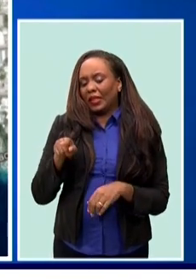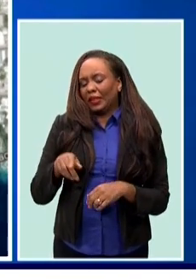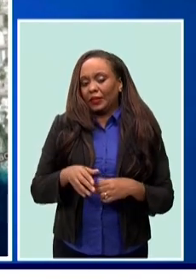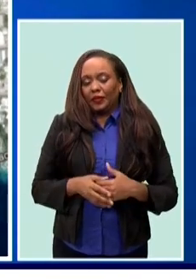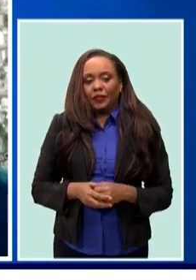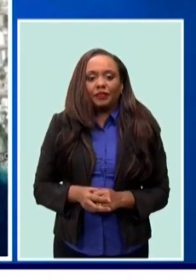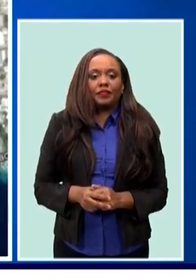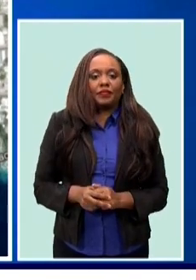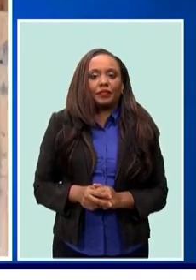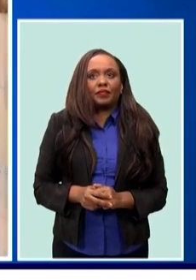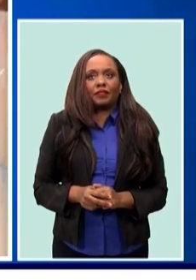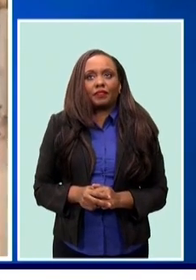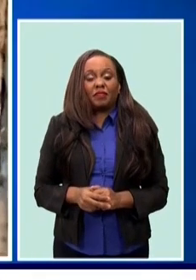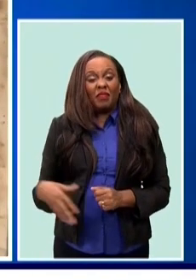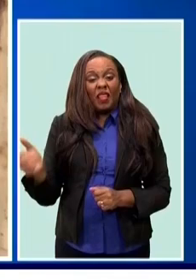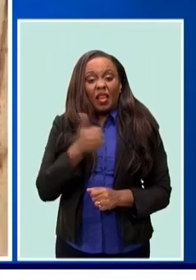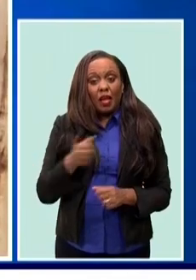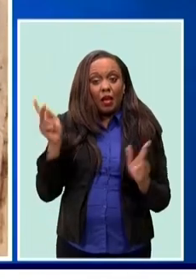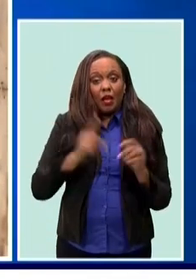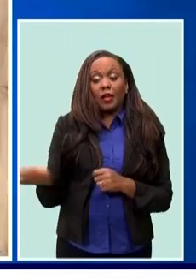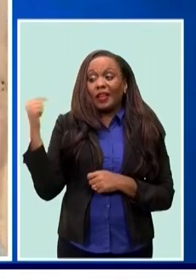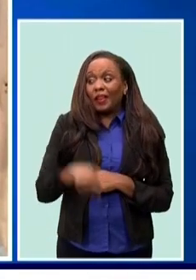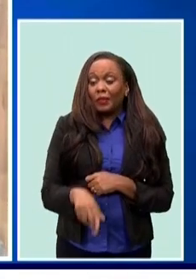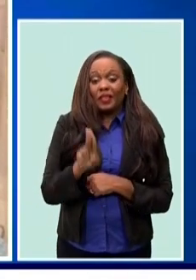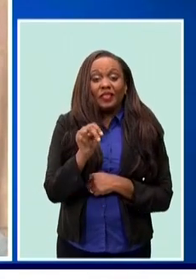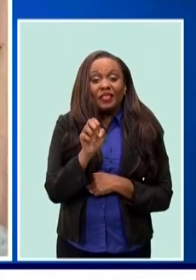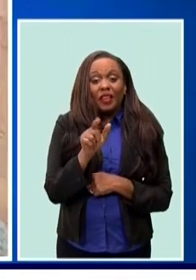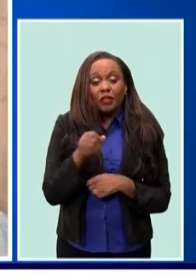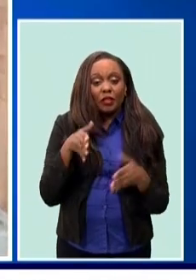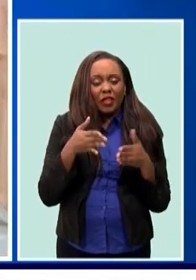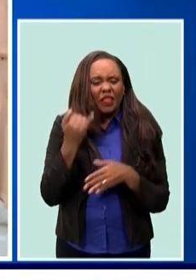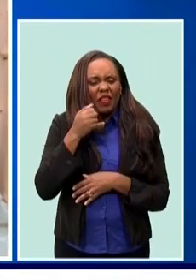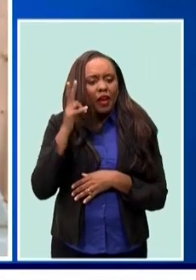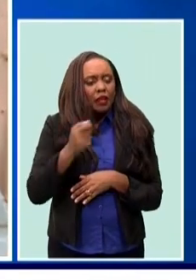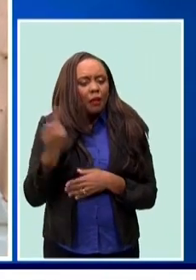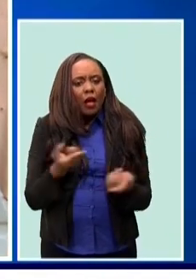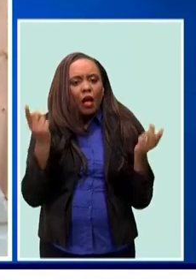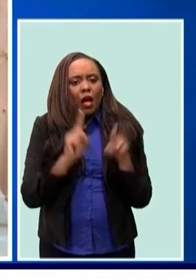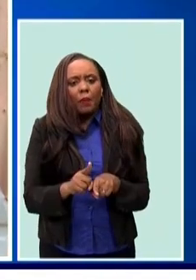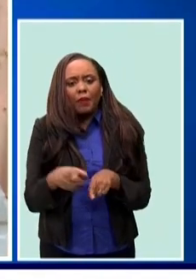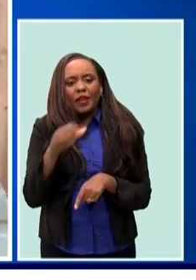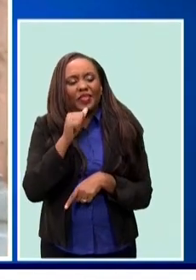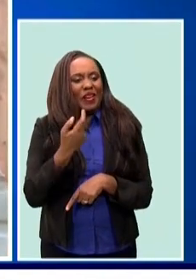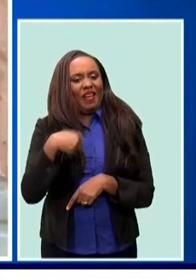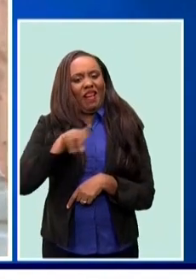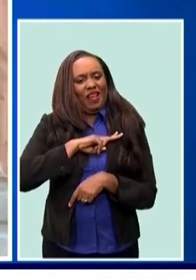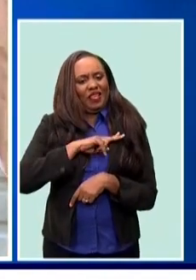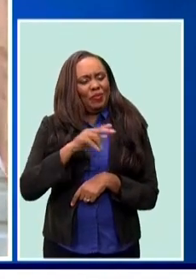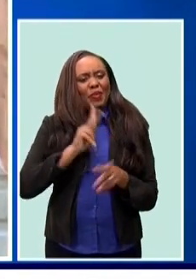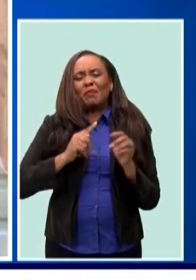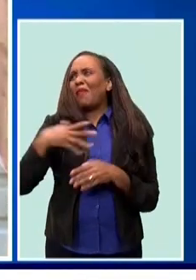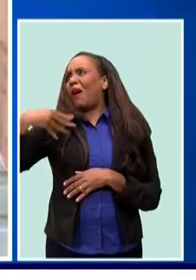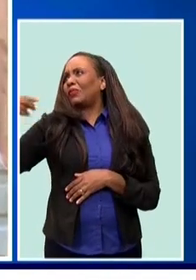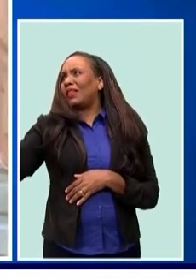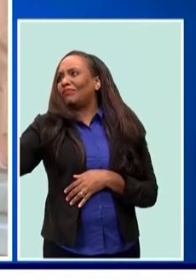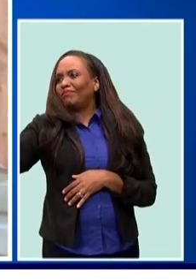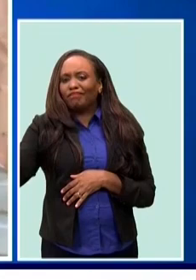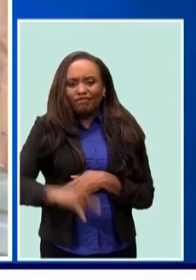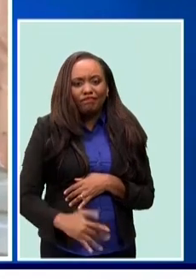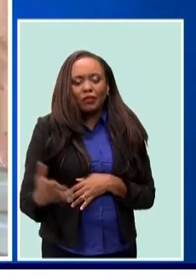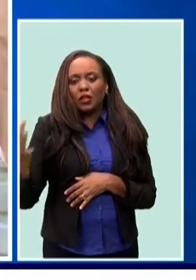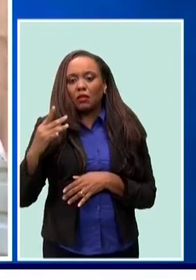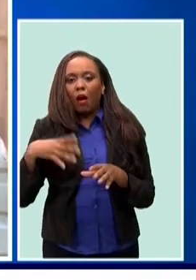there. Anybody could come in Nelson Street. Because the things, if they hear something happening in Nelson Street, it don't be residents in Nelson Street. It's people that come from outside and do the